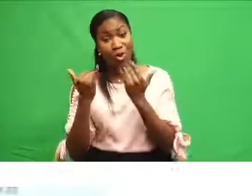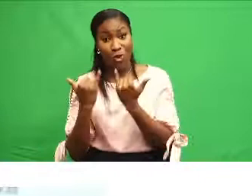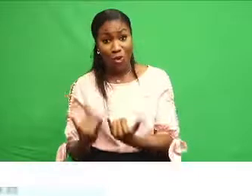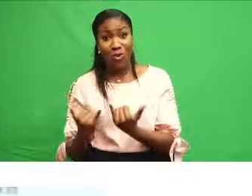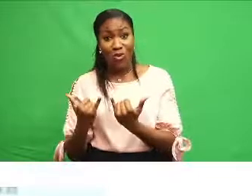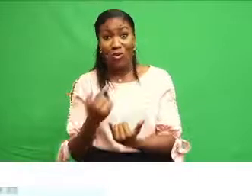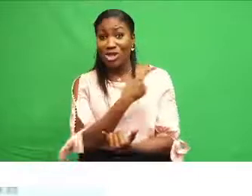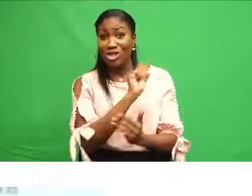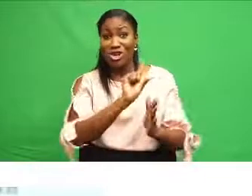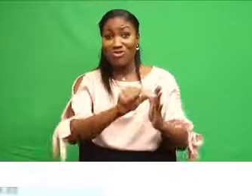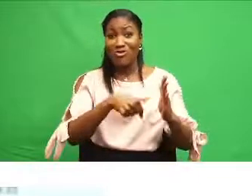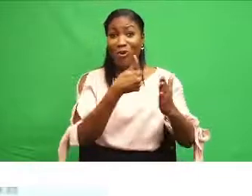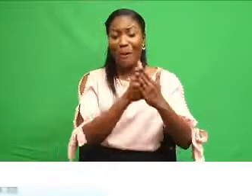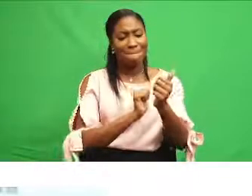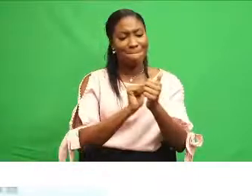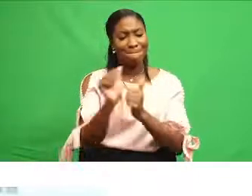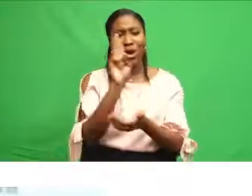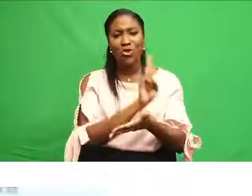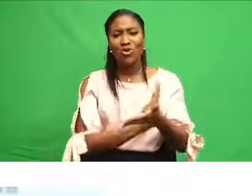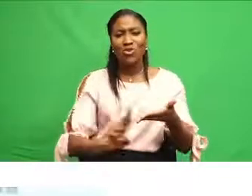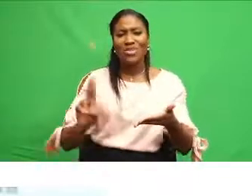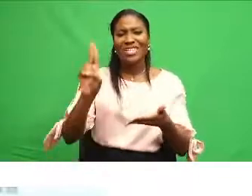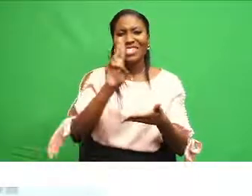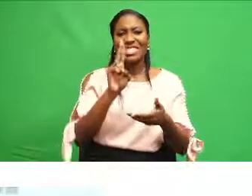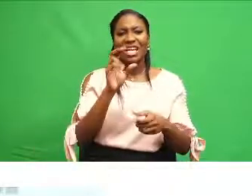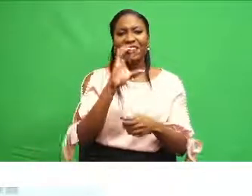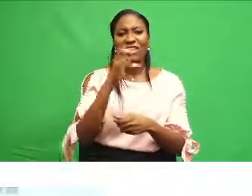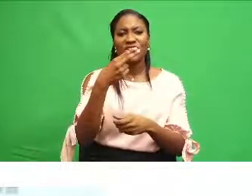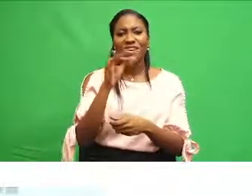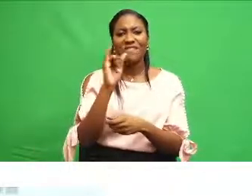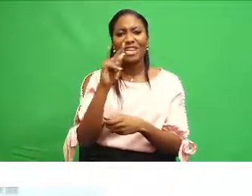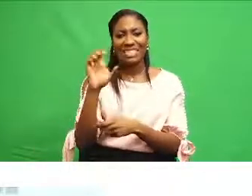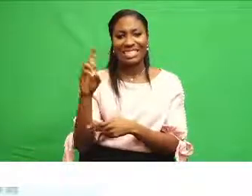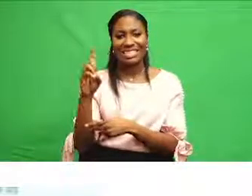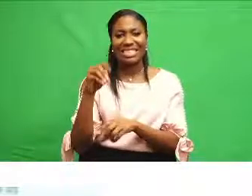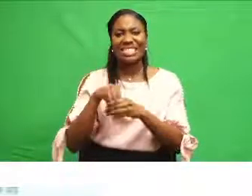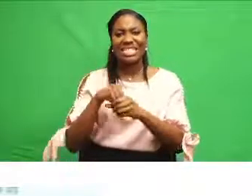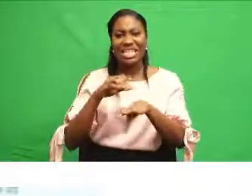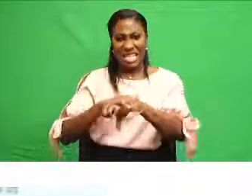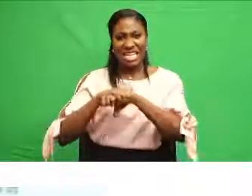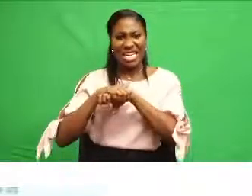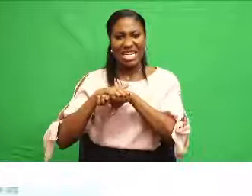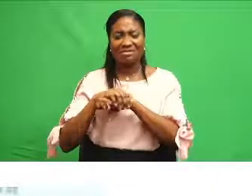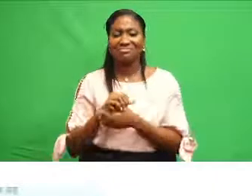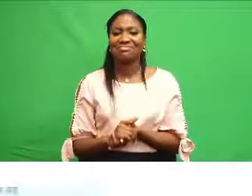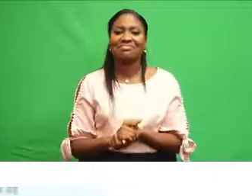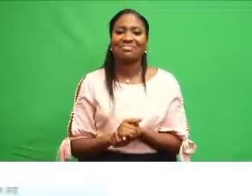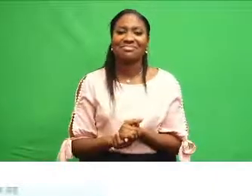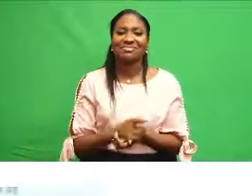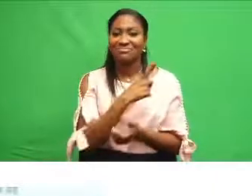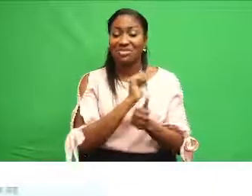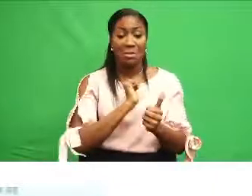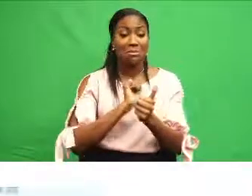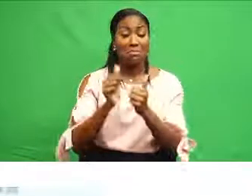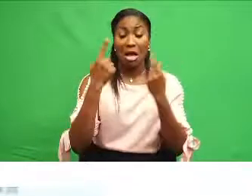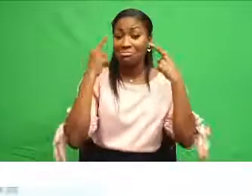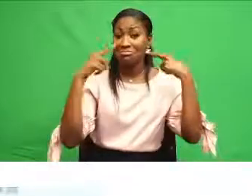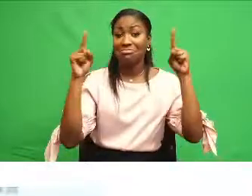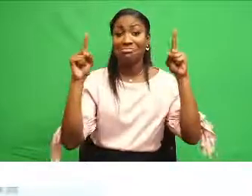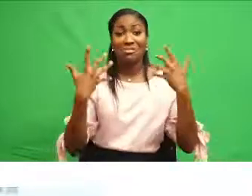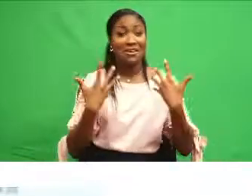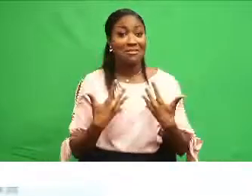is a graduate of the University of Sheffield, United Kingdom, after successfully completing a